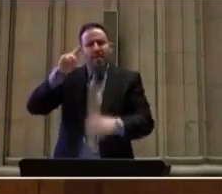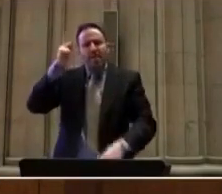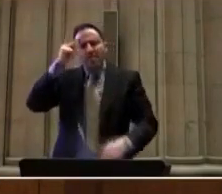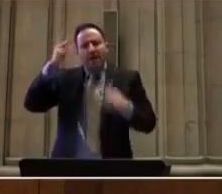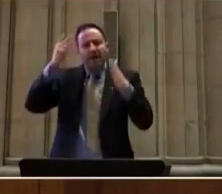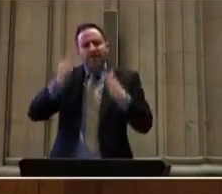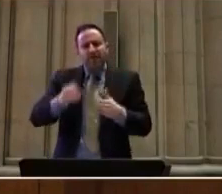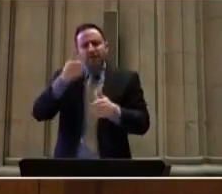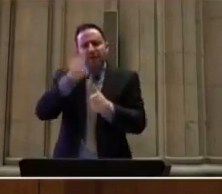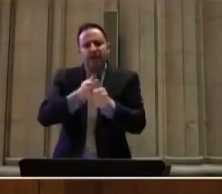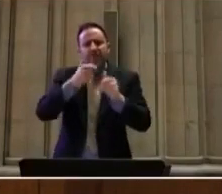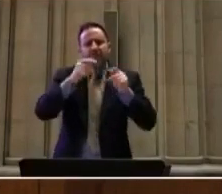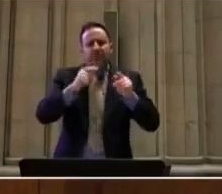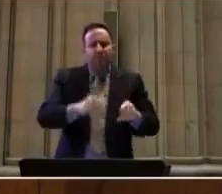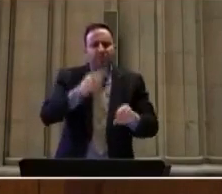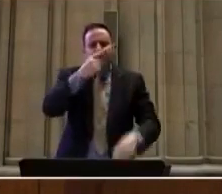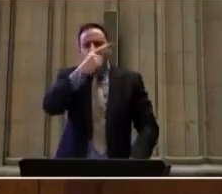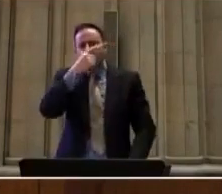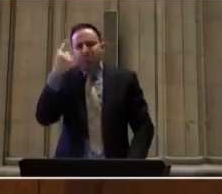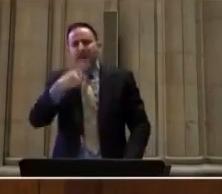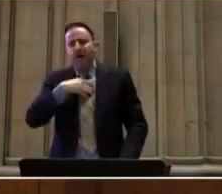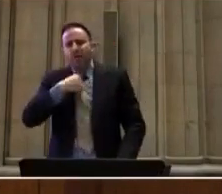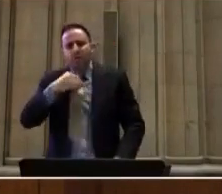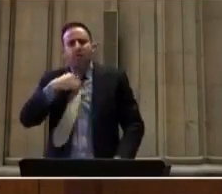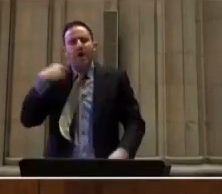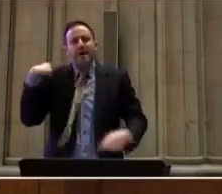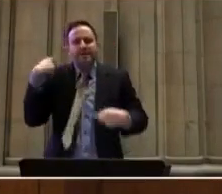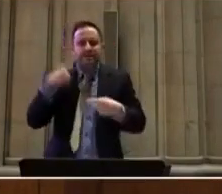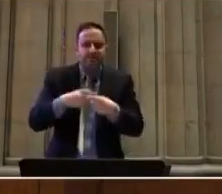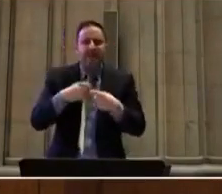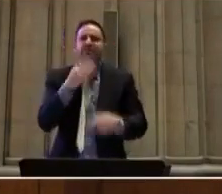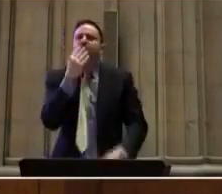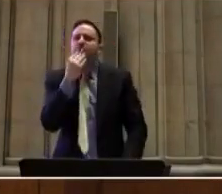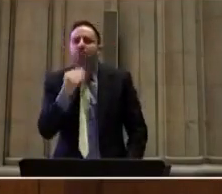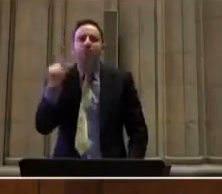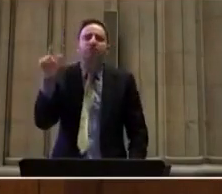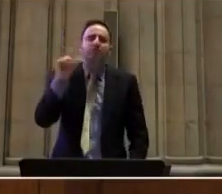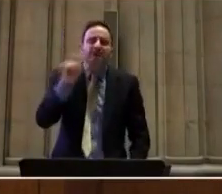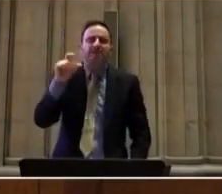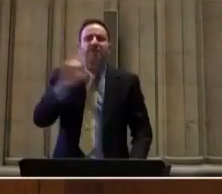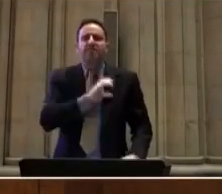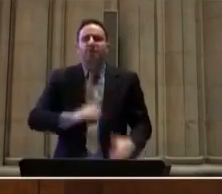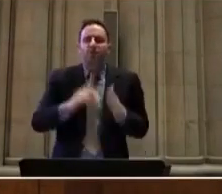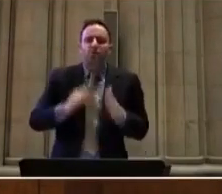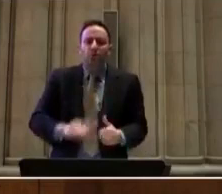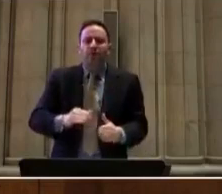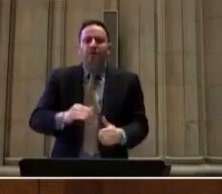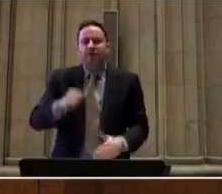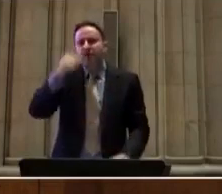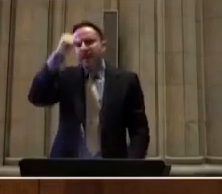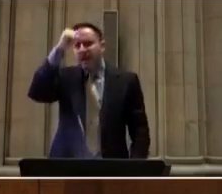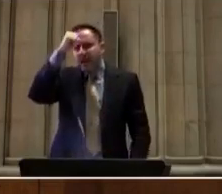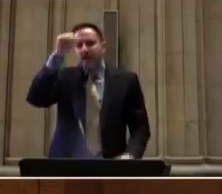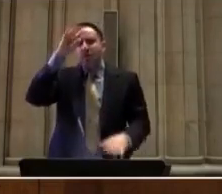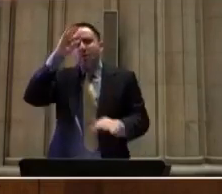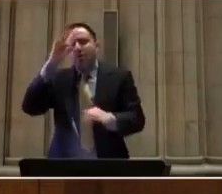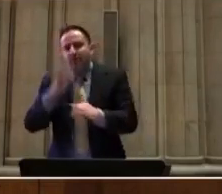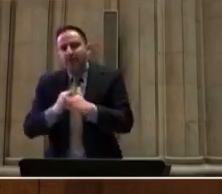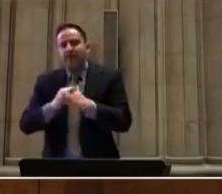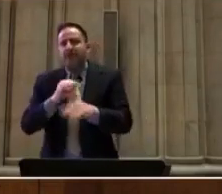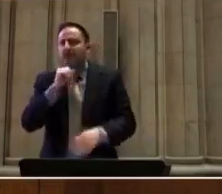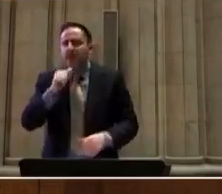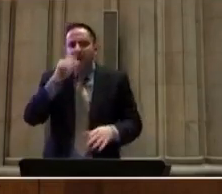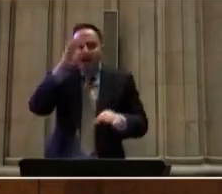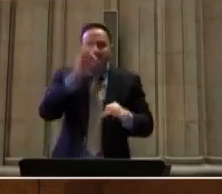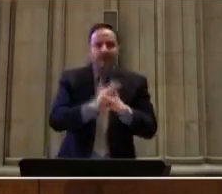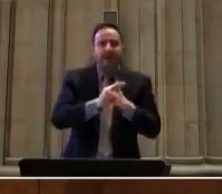every person, black and white, Latino, Native, Asian, Jewish, Muslim, Christian, Hindu, a person of faith, people not of faith, but